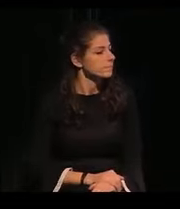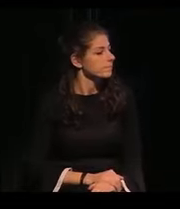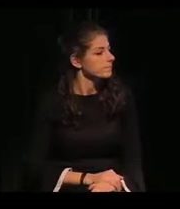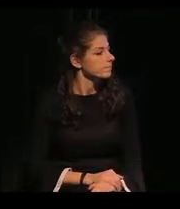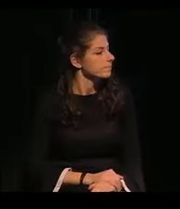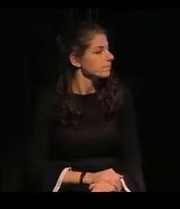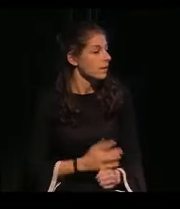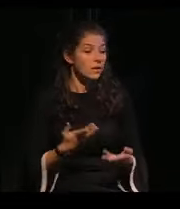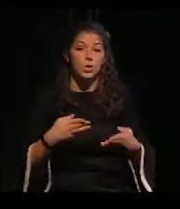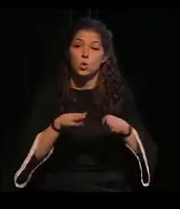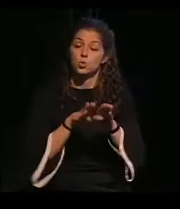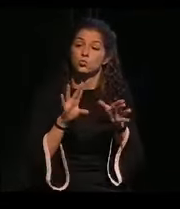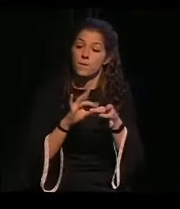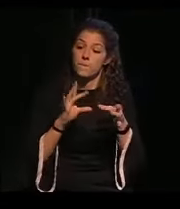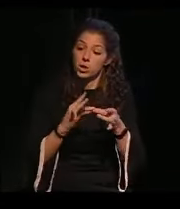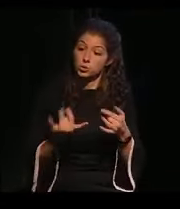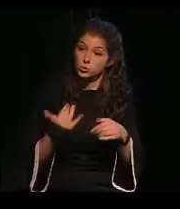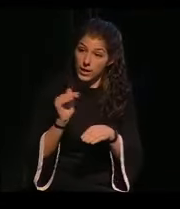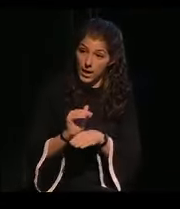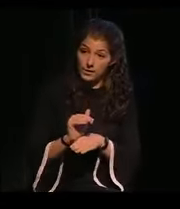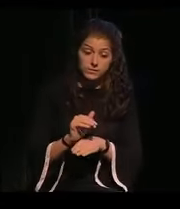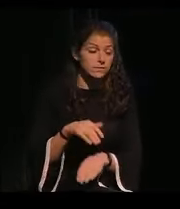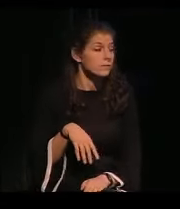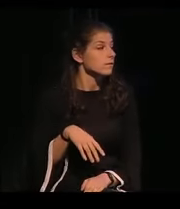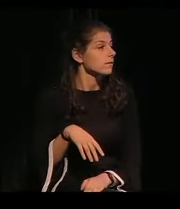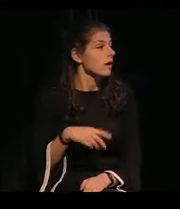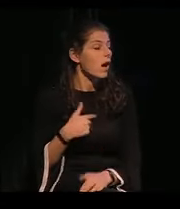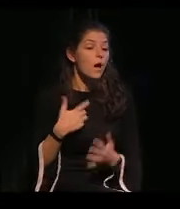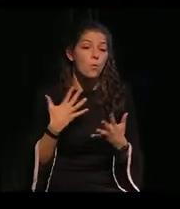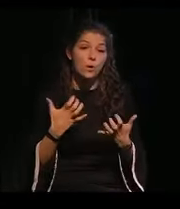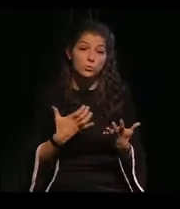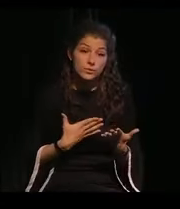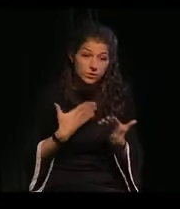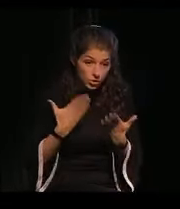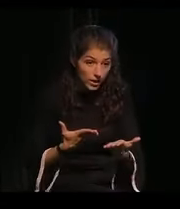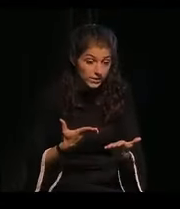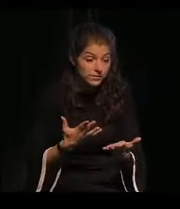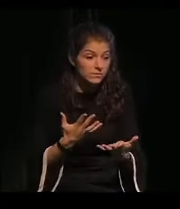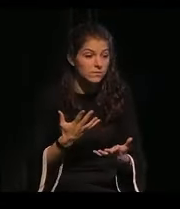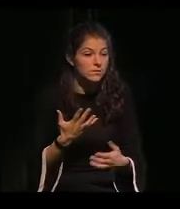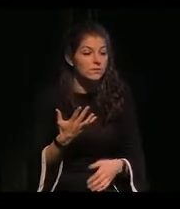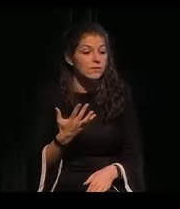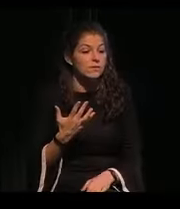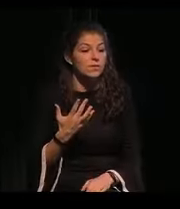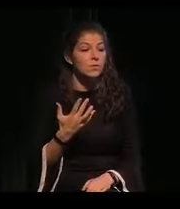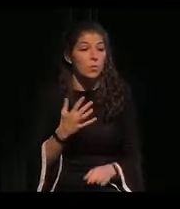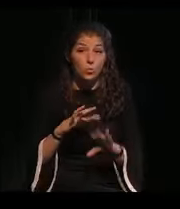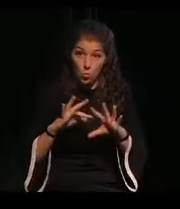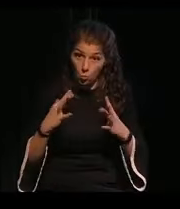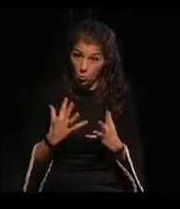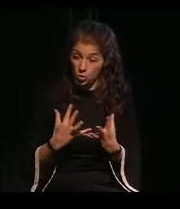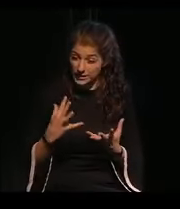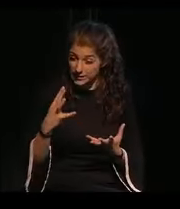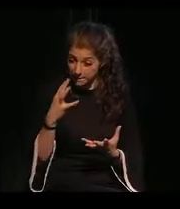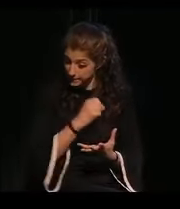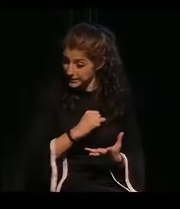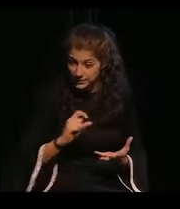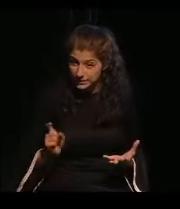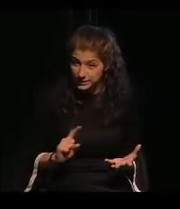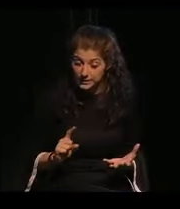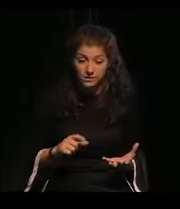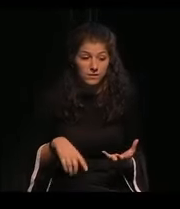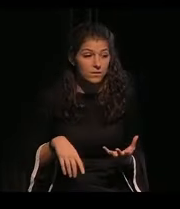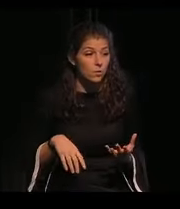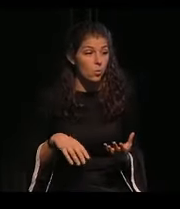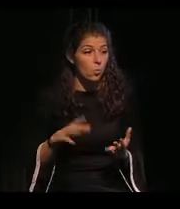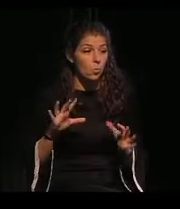I conclude my remarks tonight, I like to suggest that what the world is missing and what the